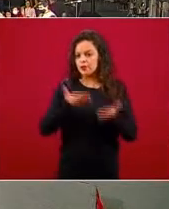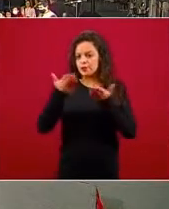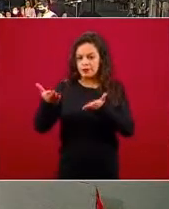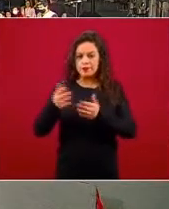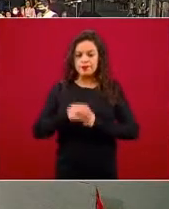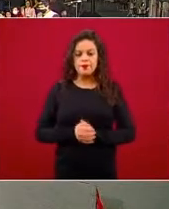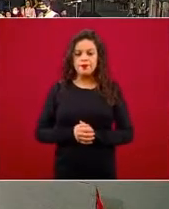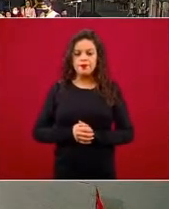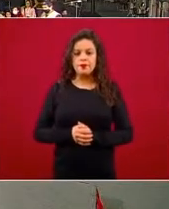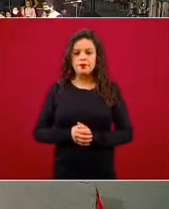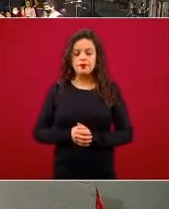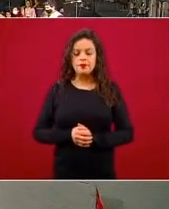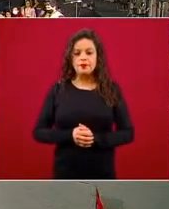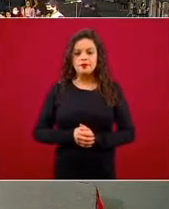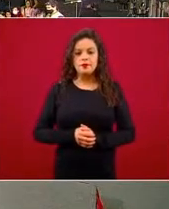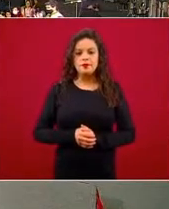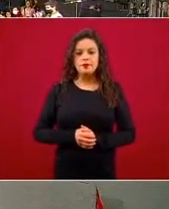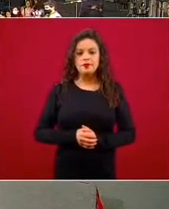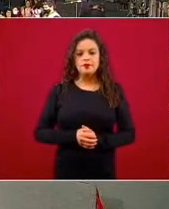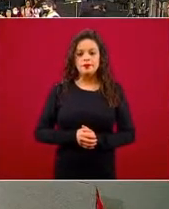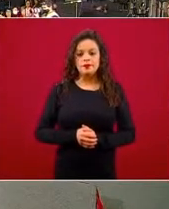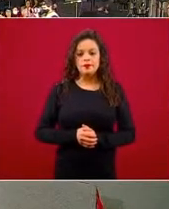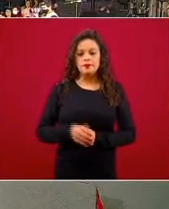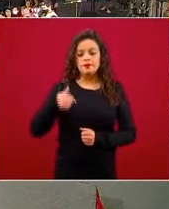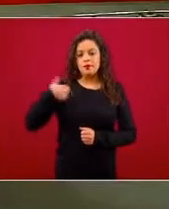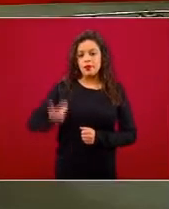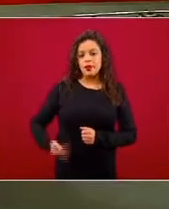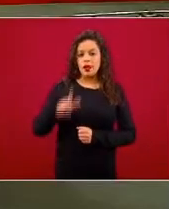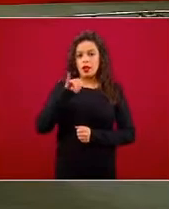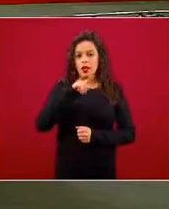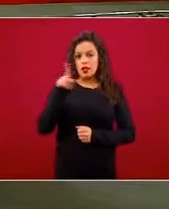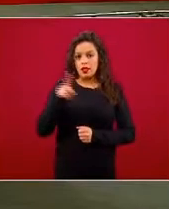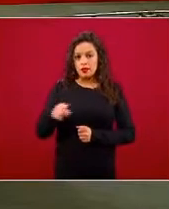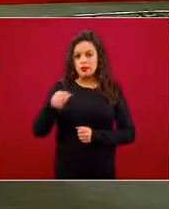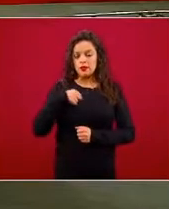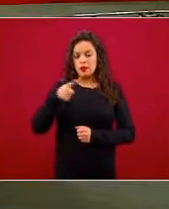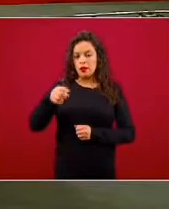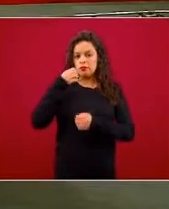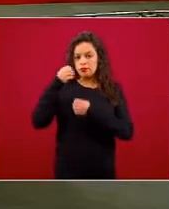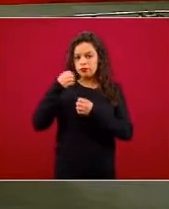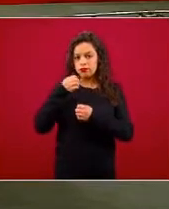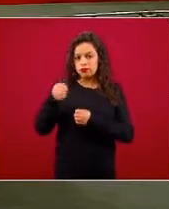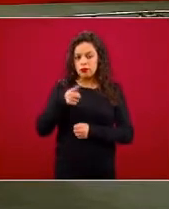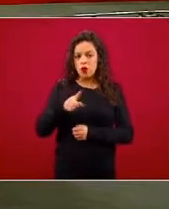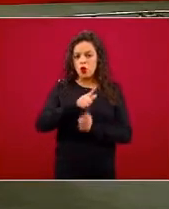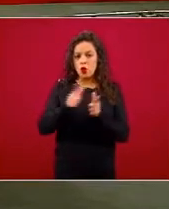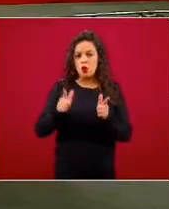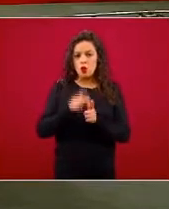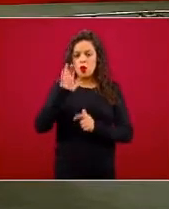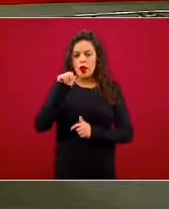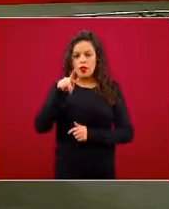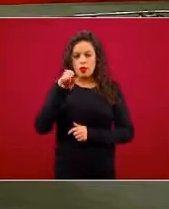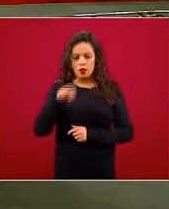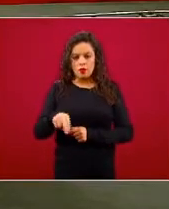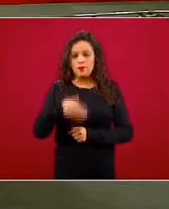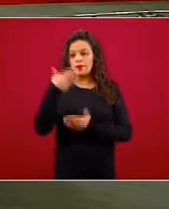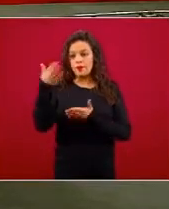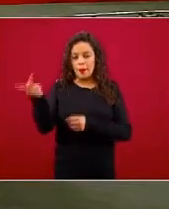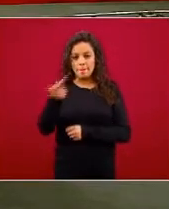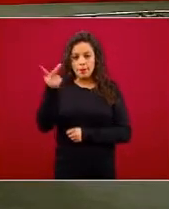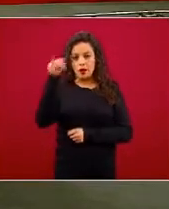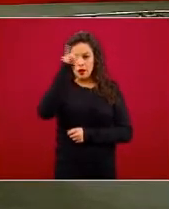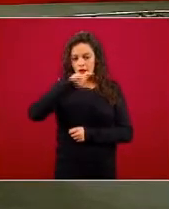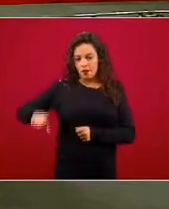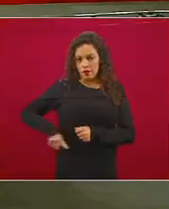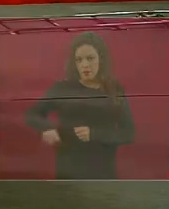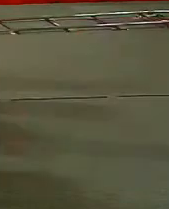Luego, Fernanda. Ya. Gracias, Lisbeth Álvarez, This is for reportera you, del Mrs. diario Voz del Sheinbaum. Grupo Catán. Para Starting la jefa de tomorrow, gobierno, pues a we partir